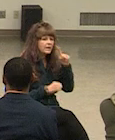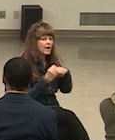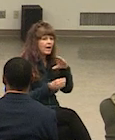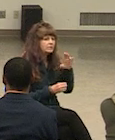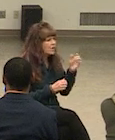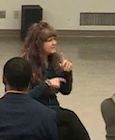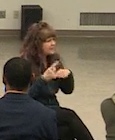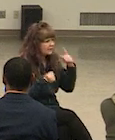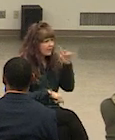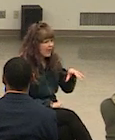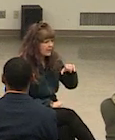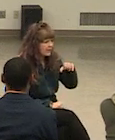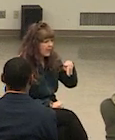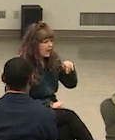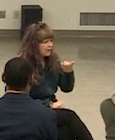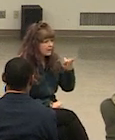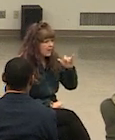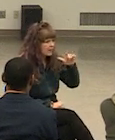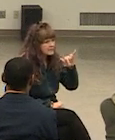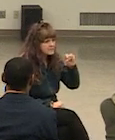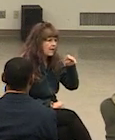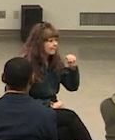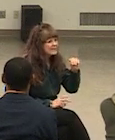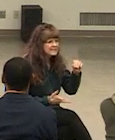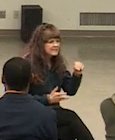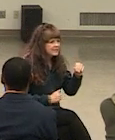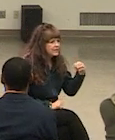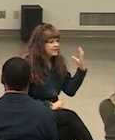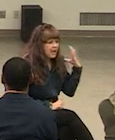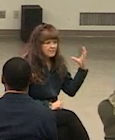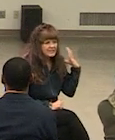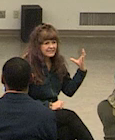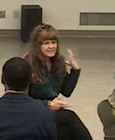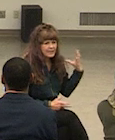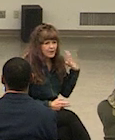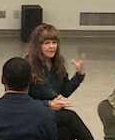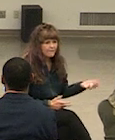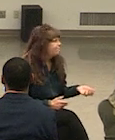is tethered intimately to slavery